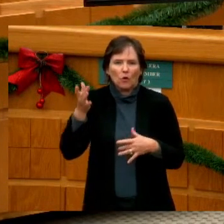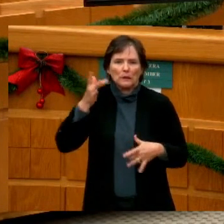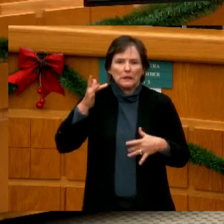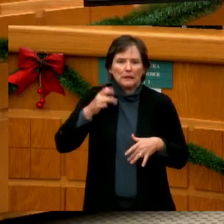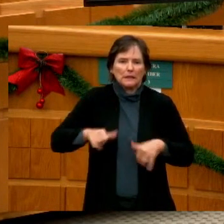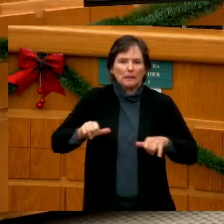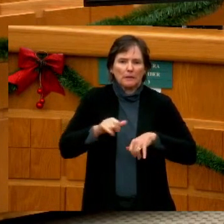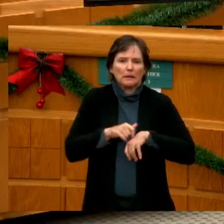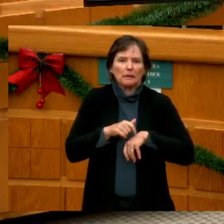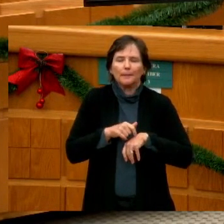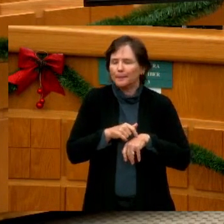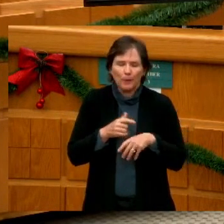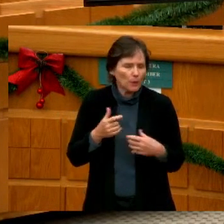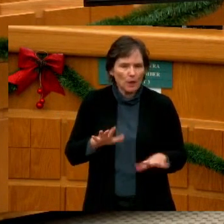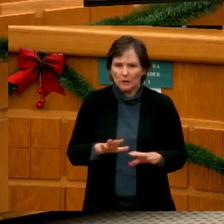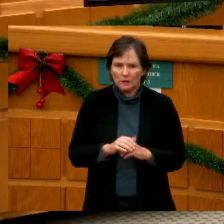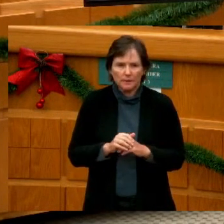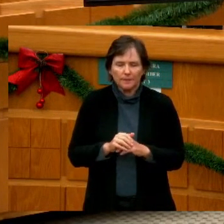vaccinated, get vaccinated.